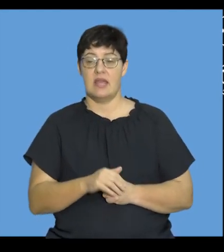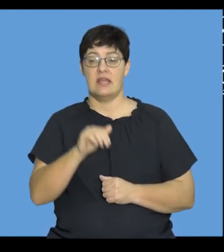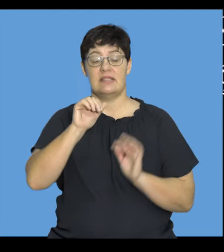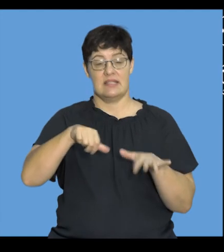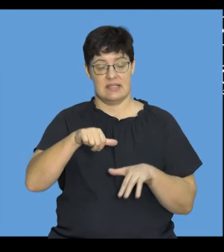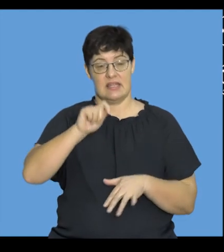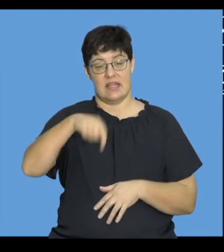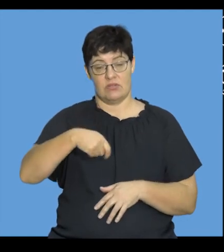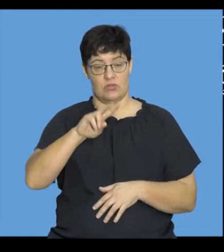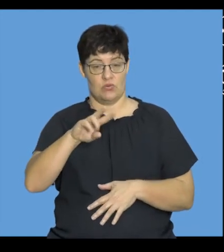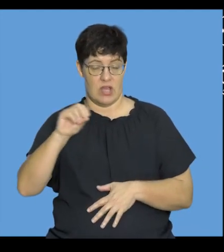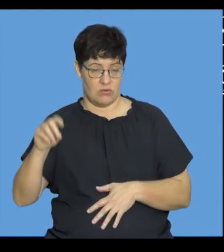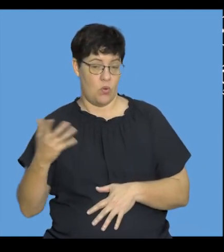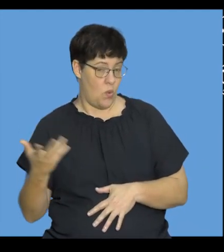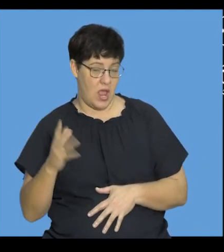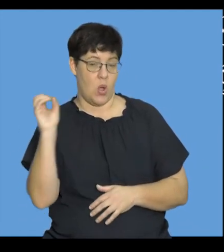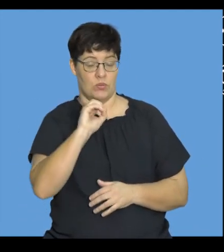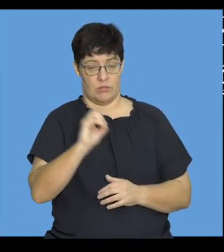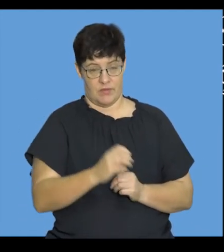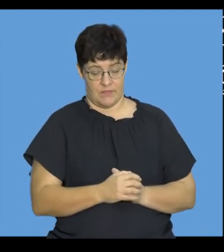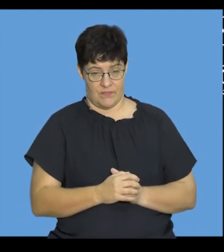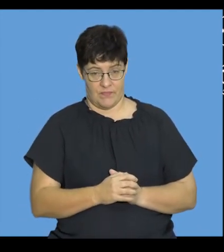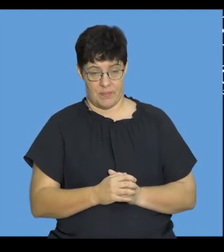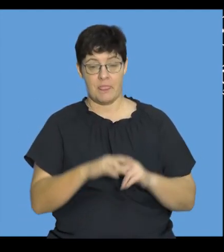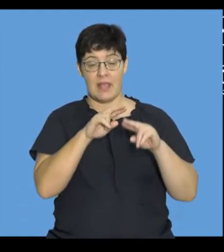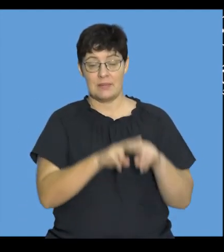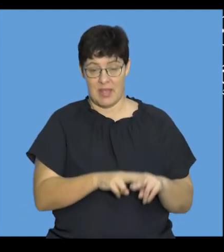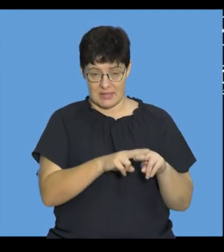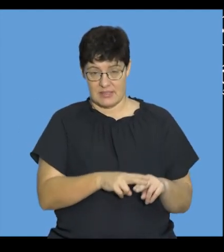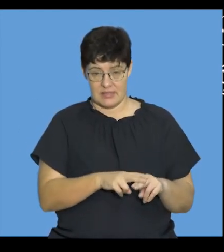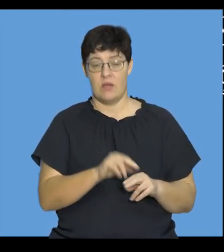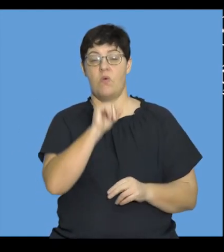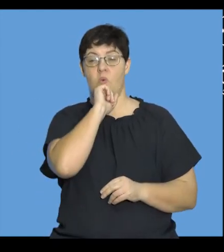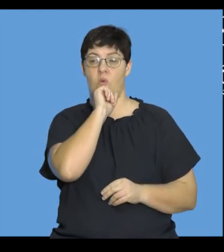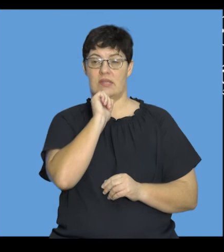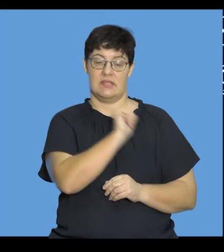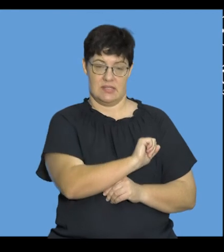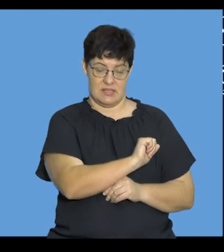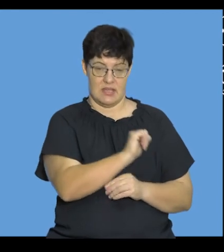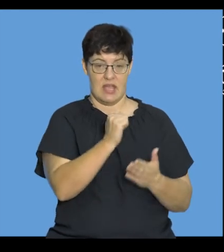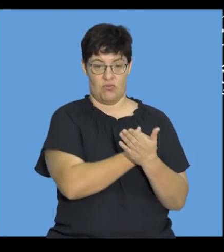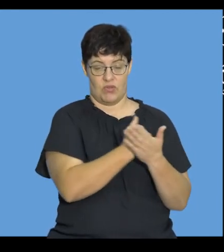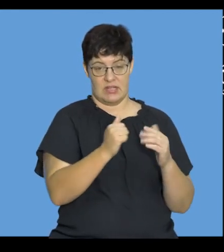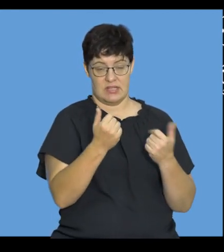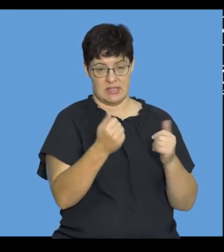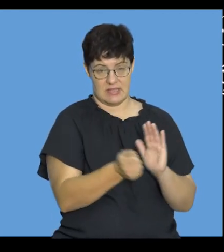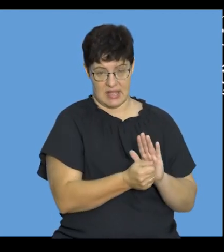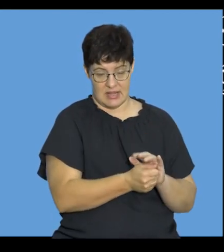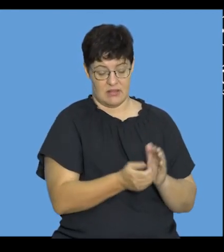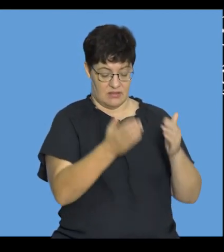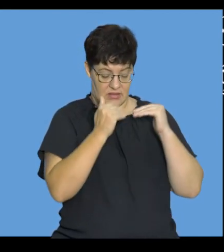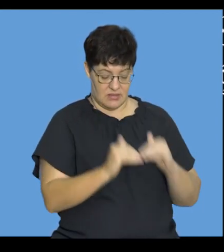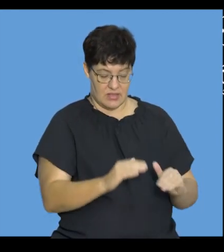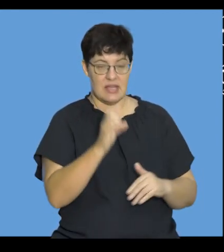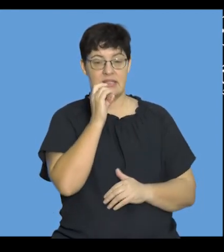16,200 in October. That was dependent on my August credit sale. Then I went to September, and it would